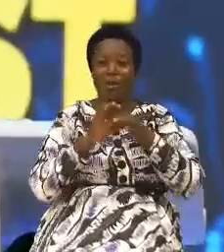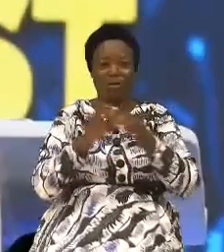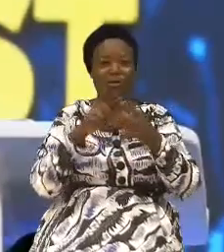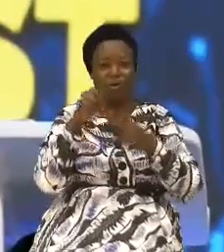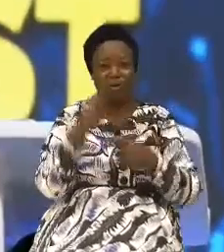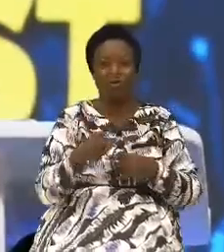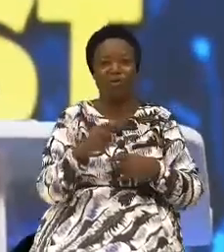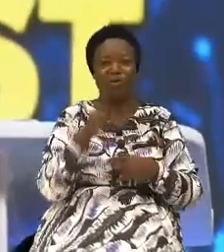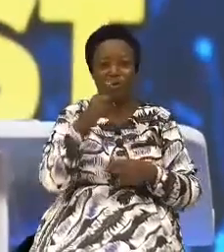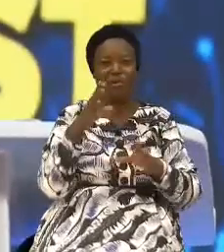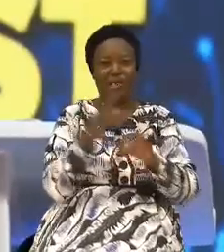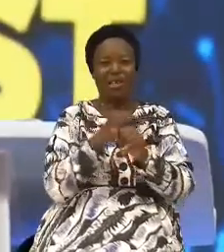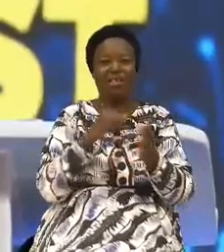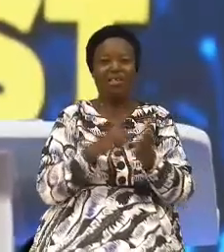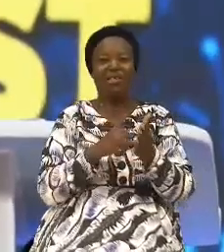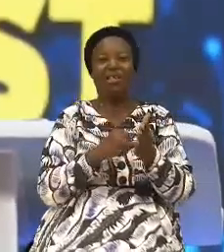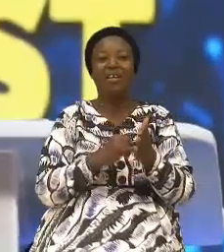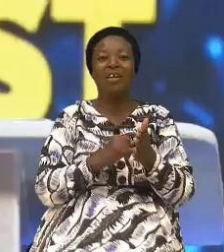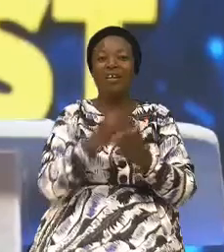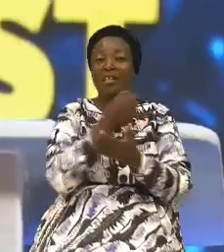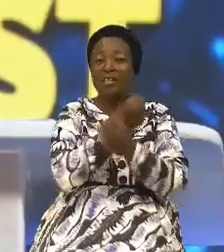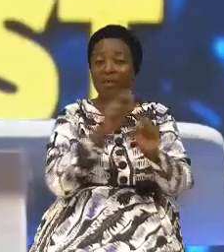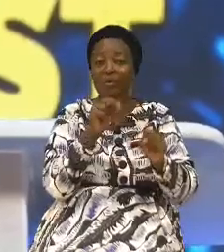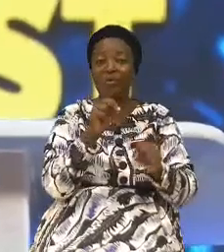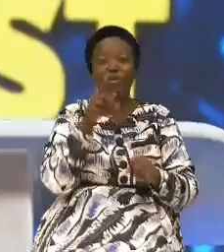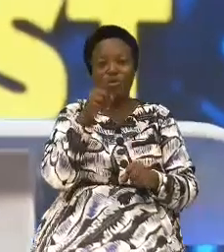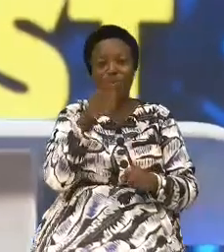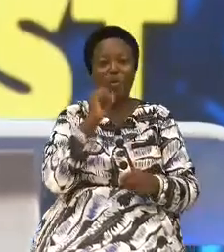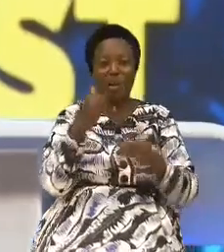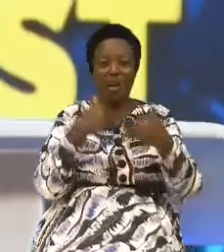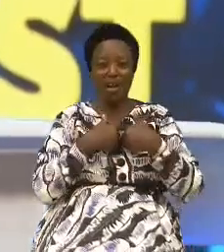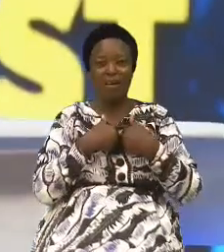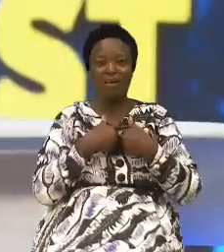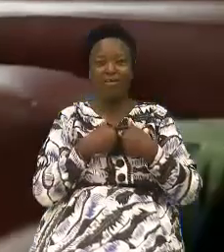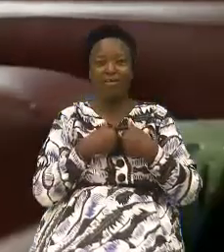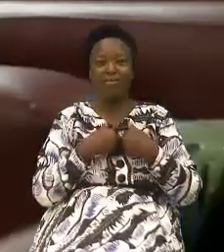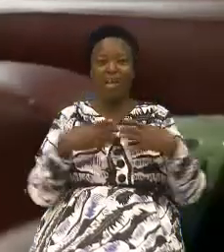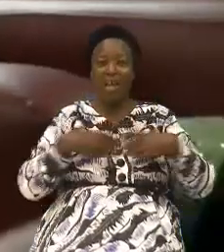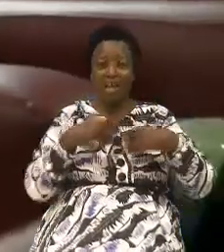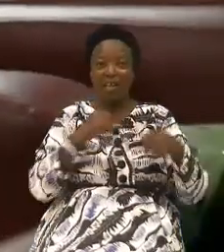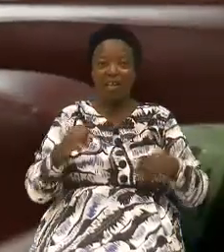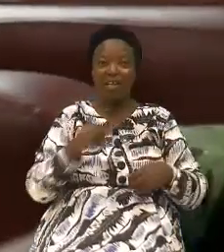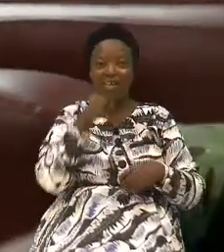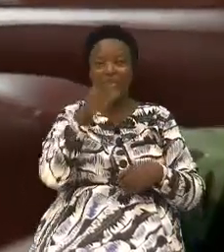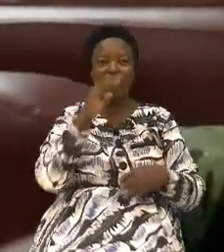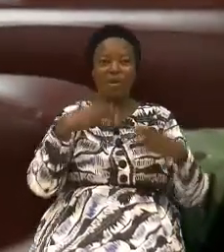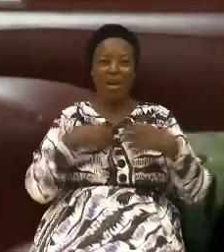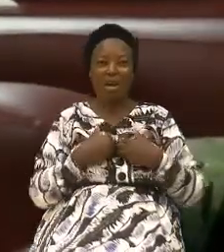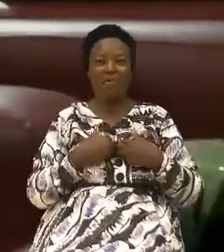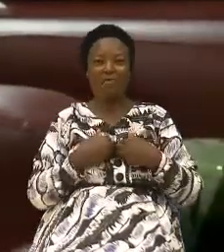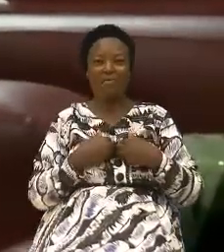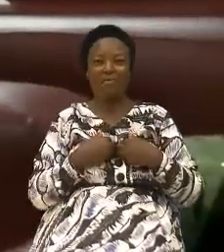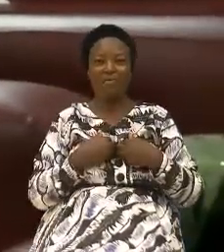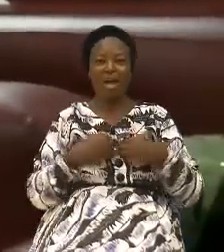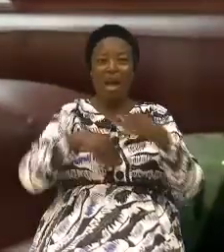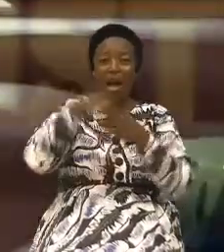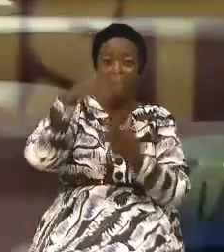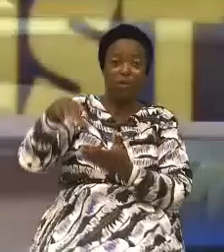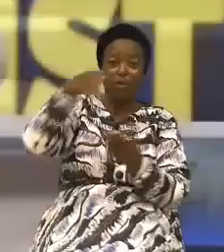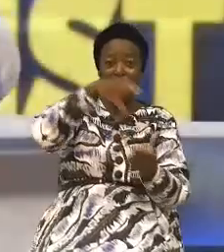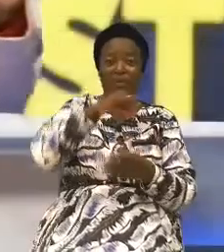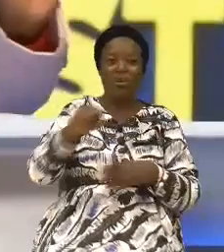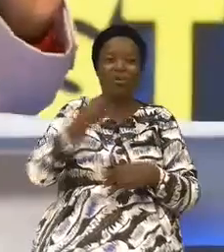Salvation, you will have. Healing, you will have. Outpouring, you will